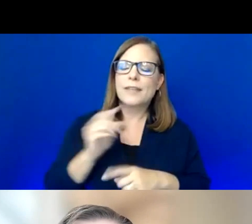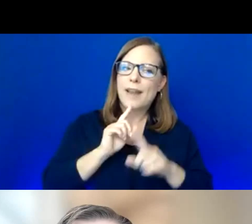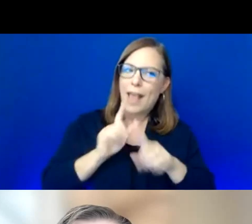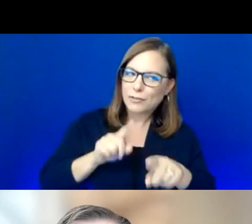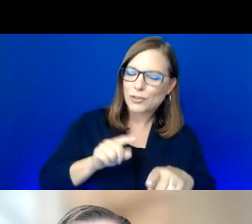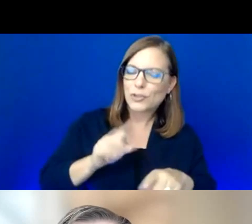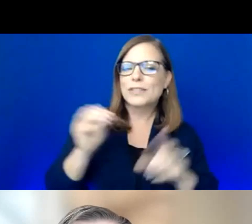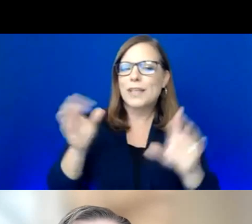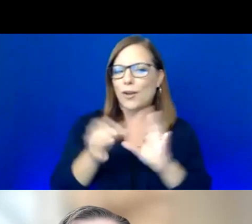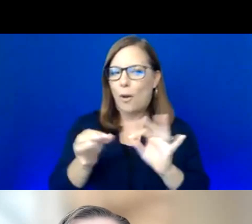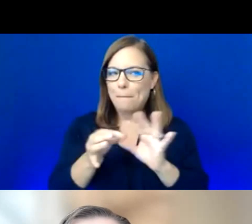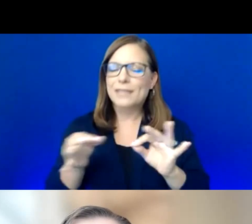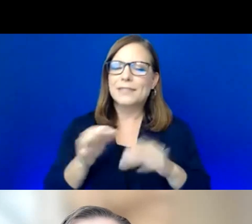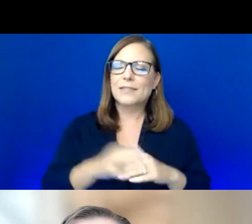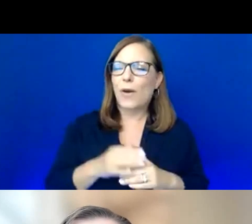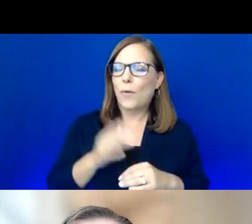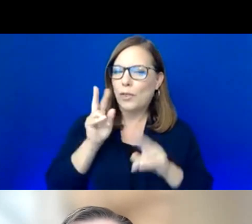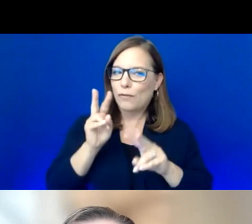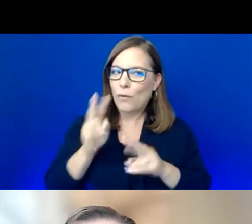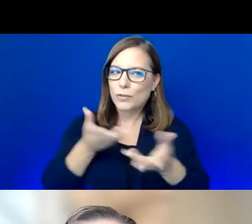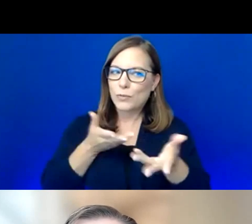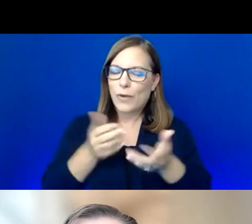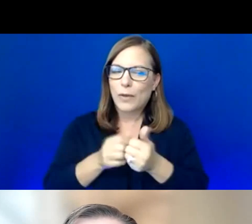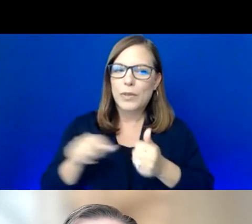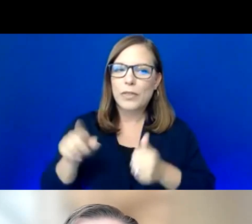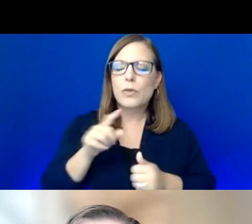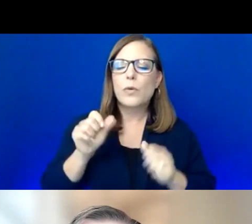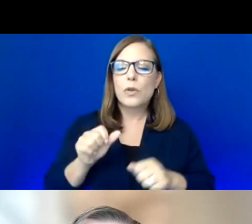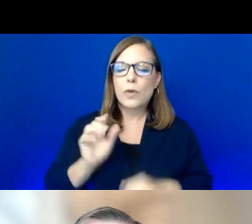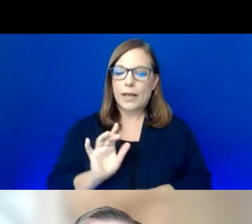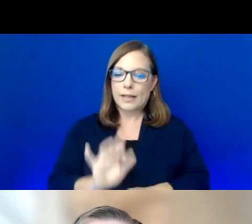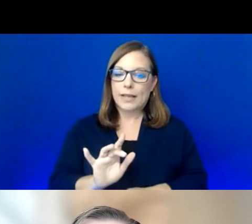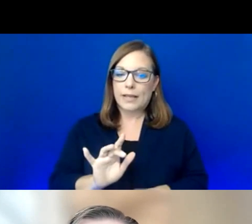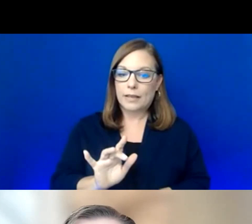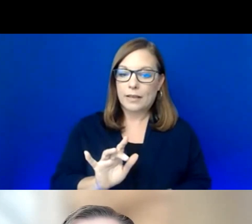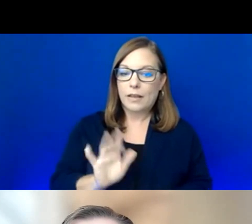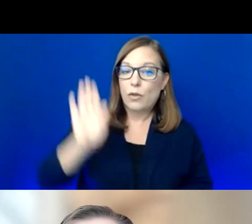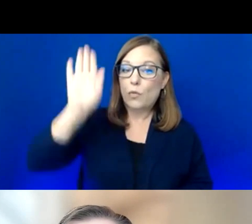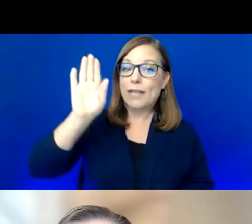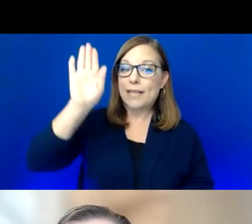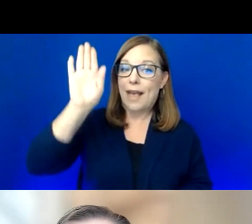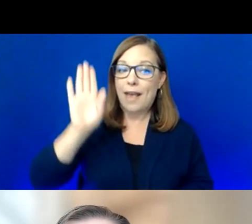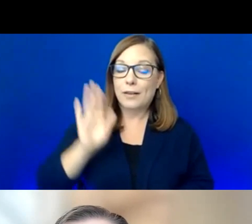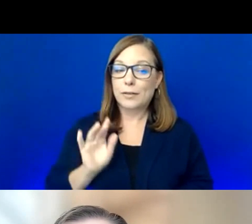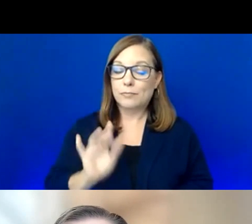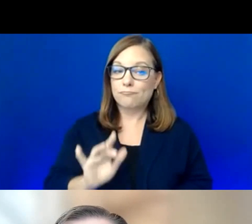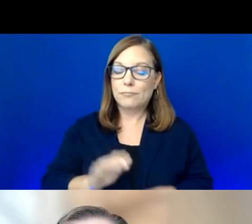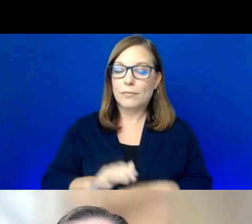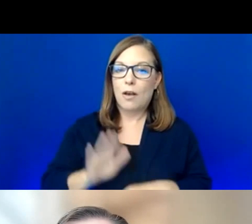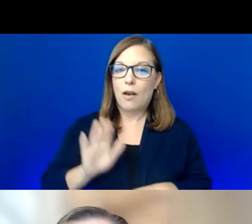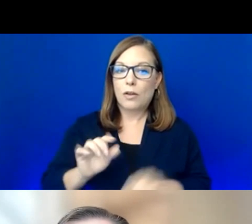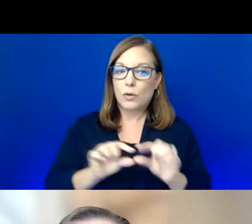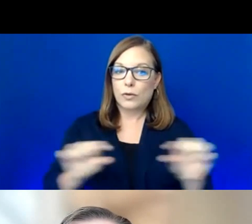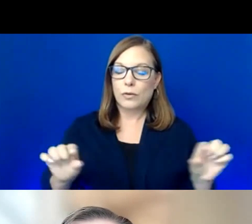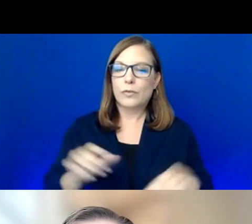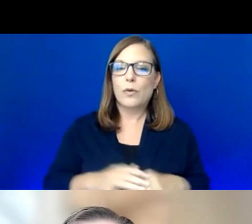connecting with you during that time. You can use the raise hand icon on your Zoom toolbar or the Q&A icon